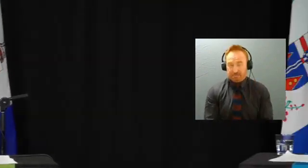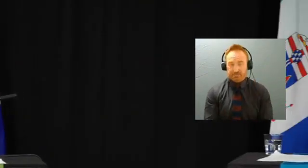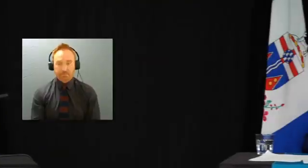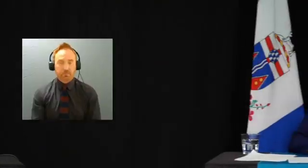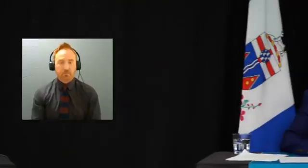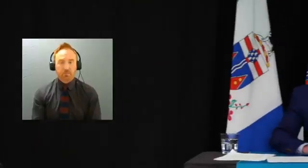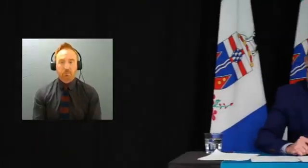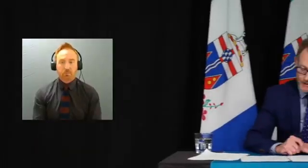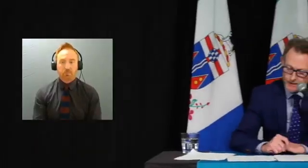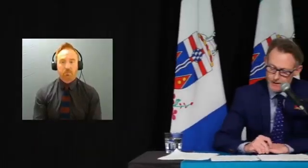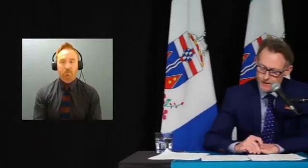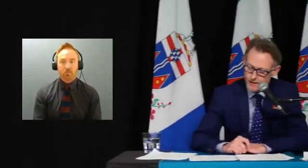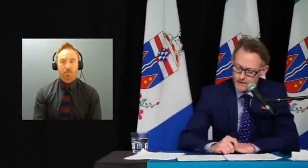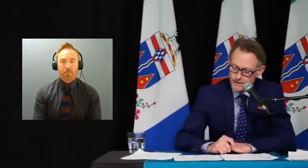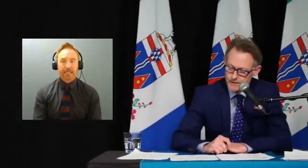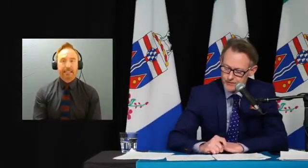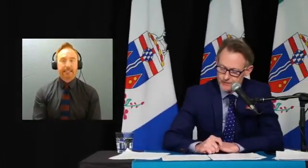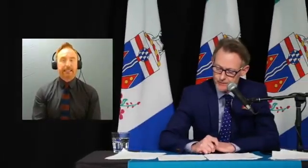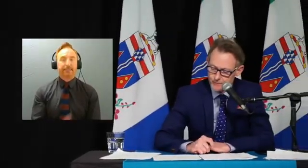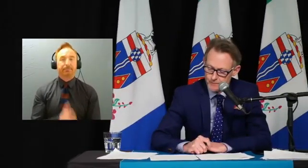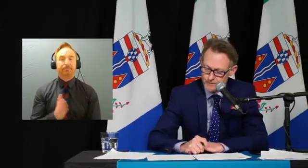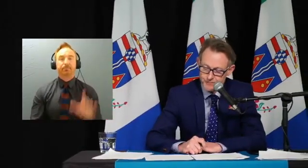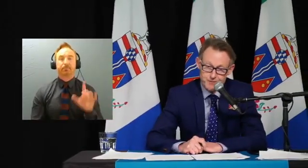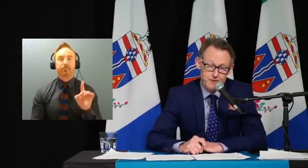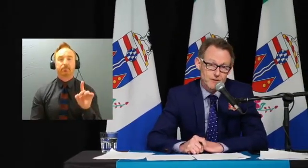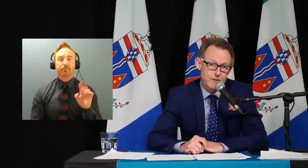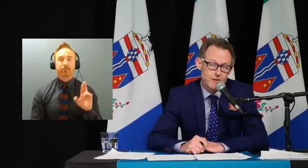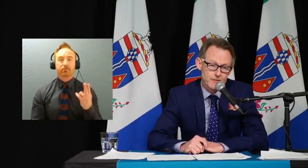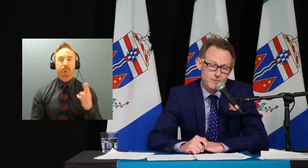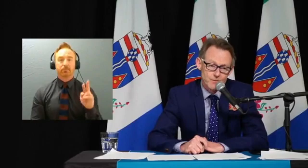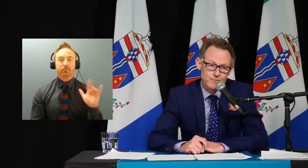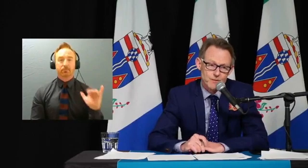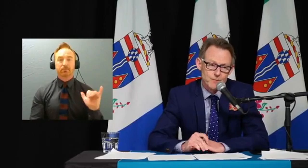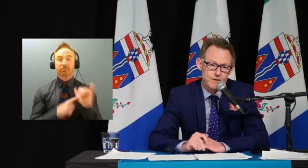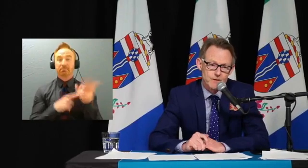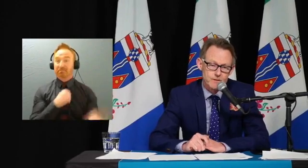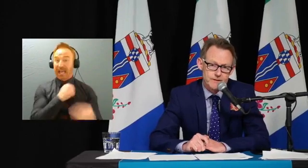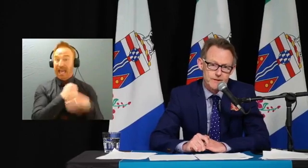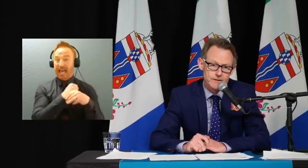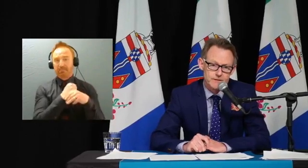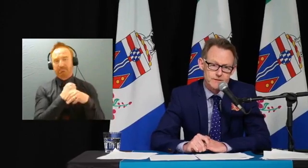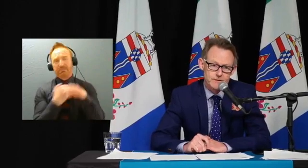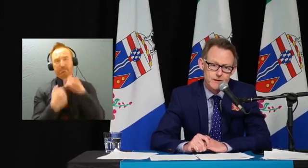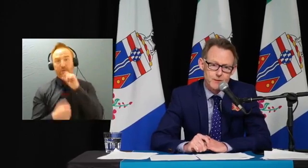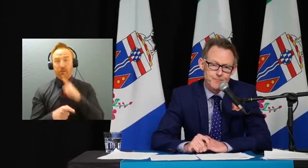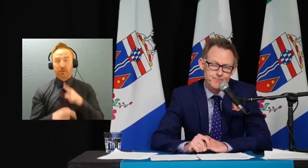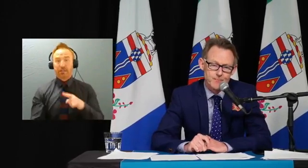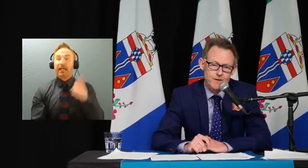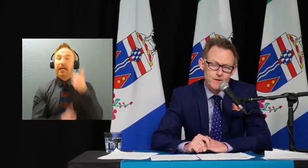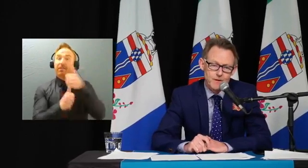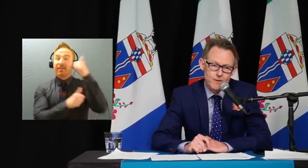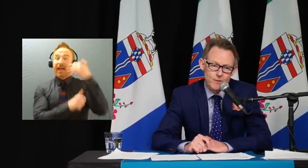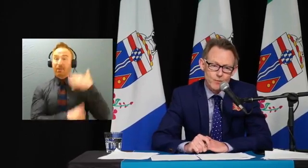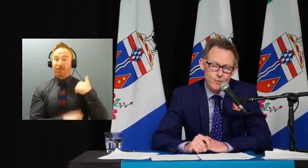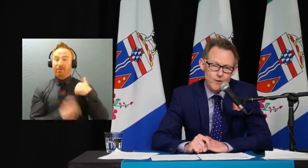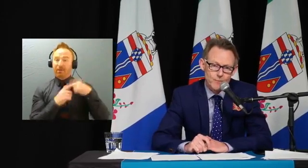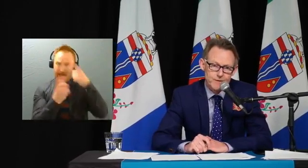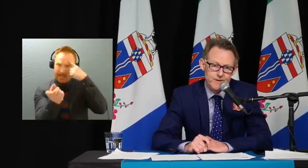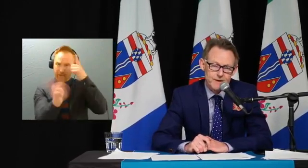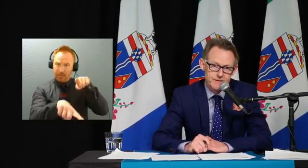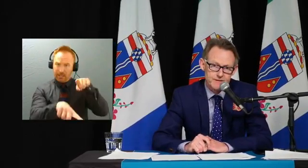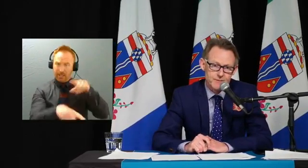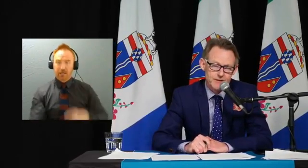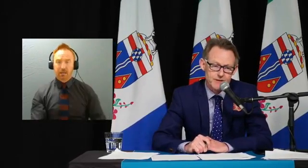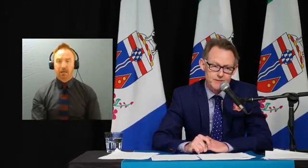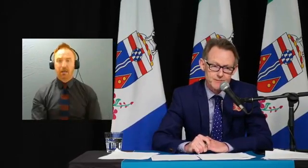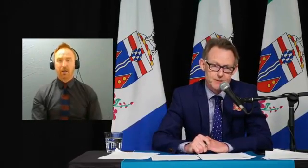Yeah, I don't know if I have much to add. I agree with the Premier. Of course, what we're looking at is what would